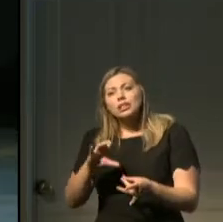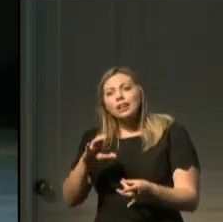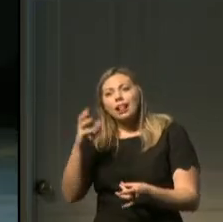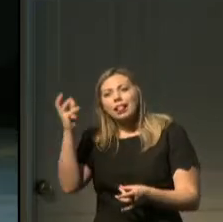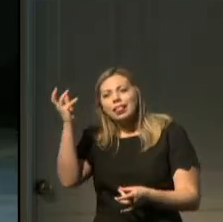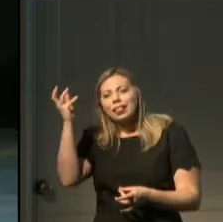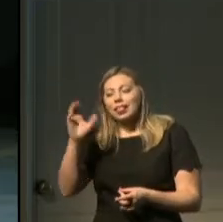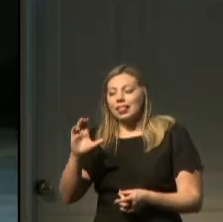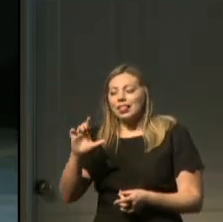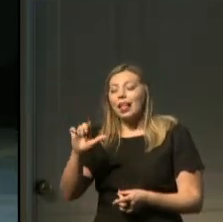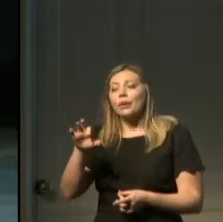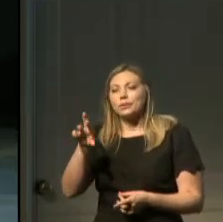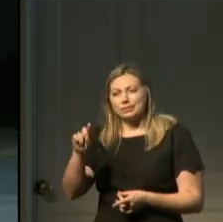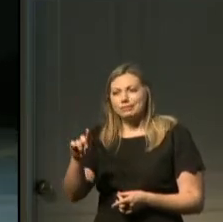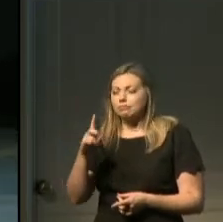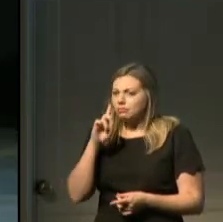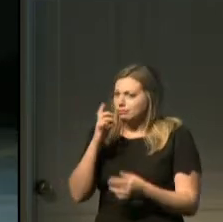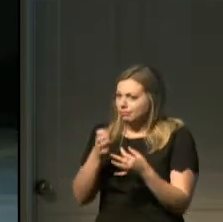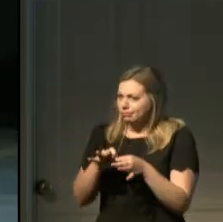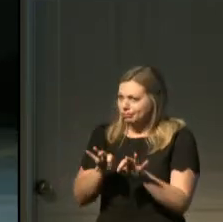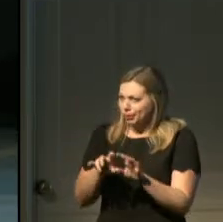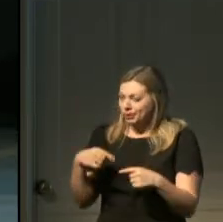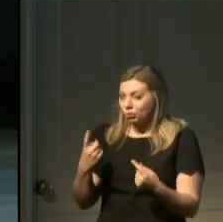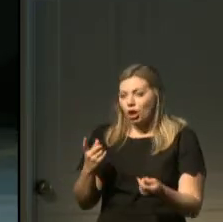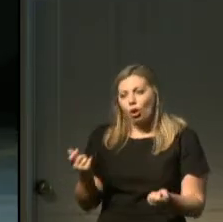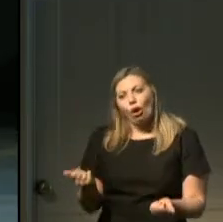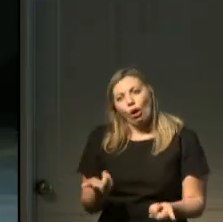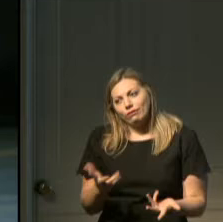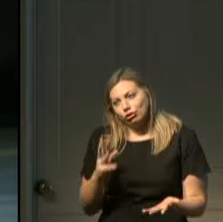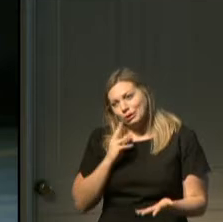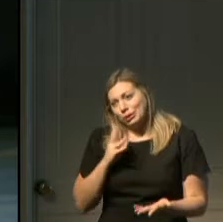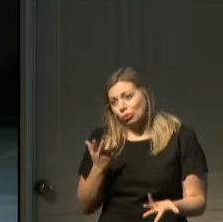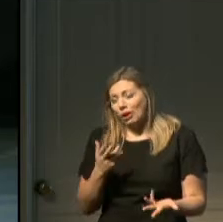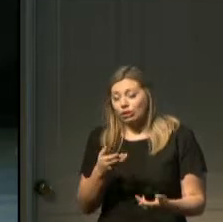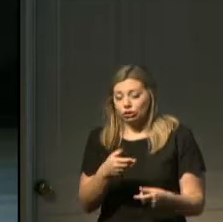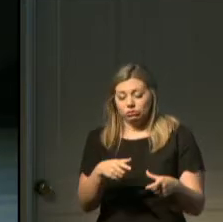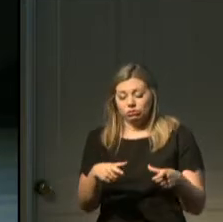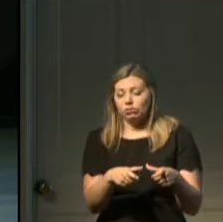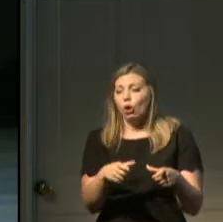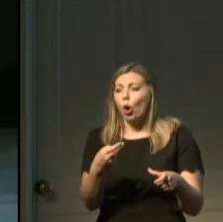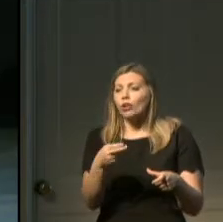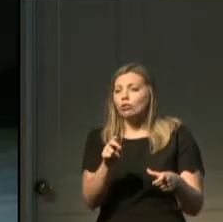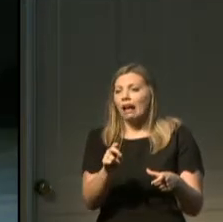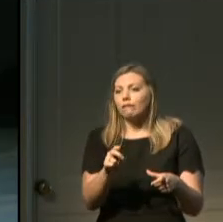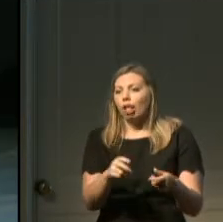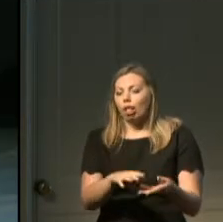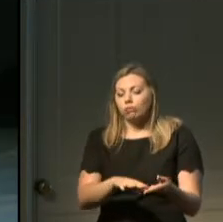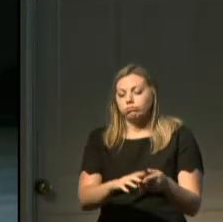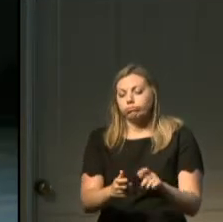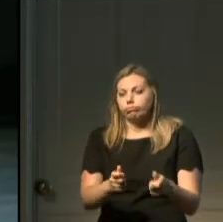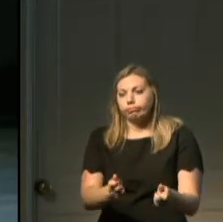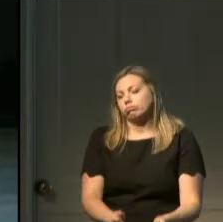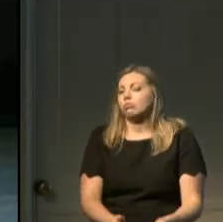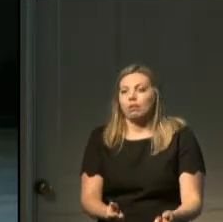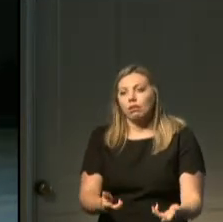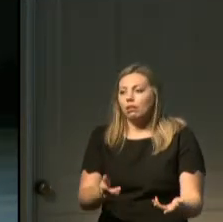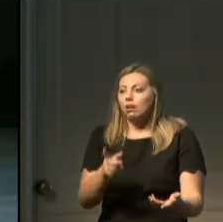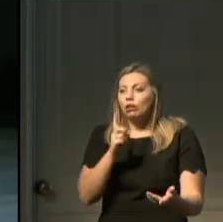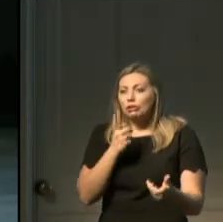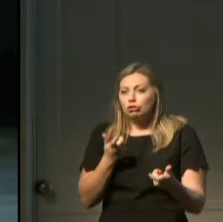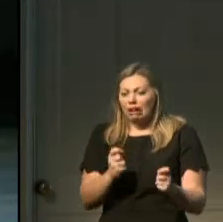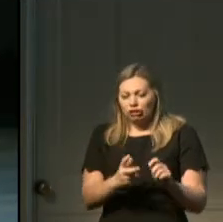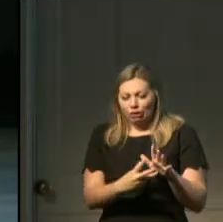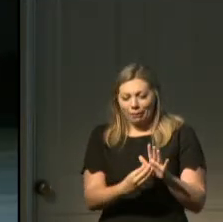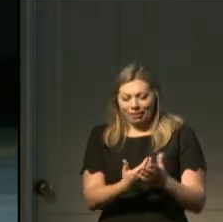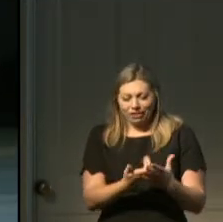this point. We've all had hard drives go bad. We've tried to find time during the weekend to copy things from this little hard